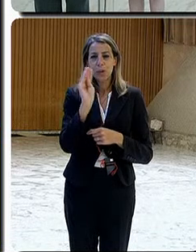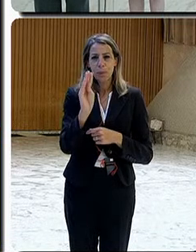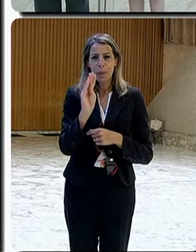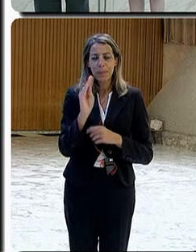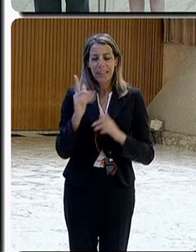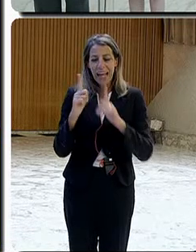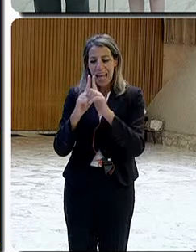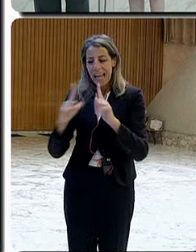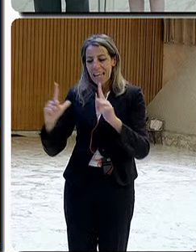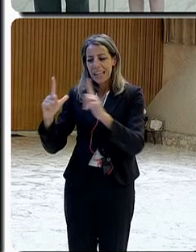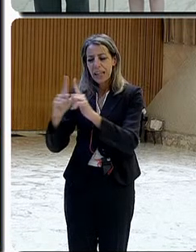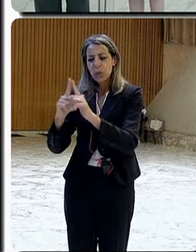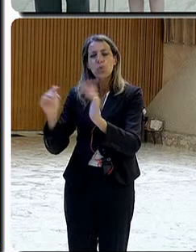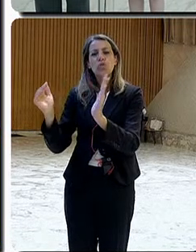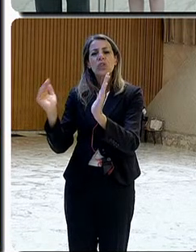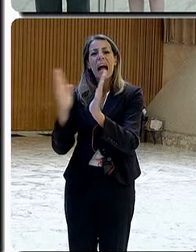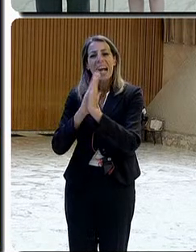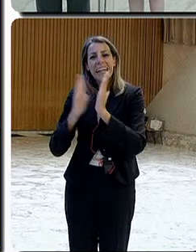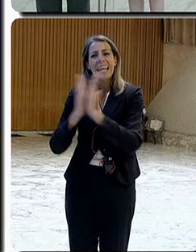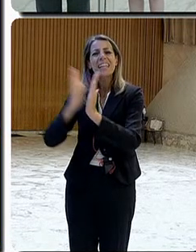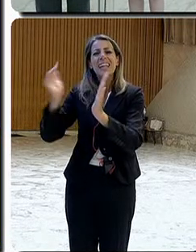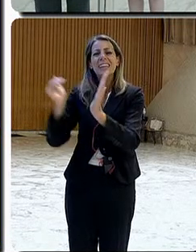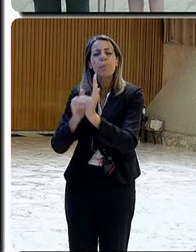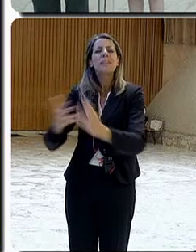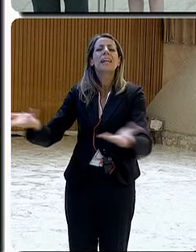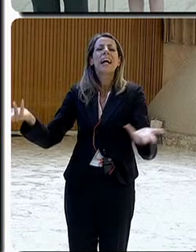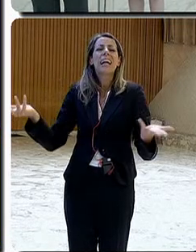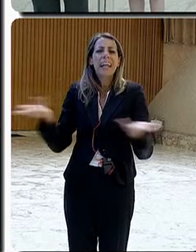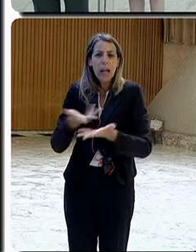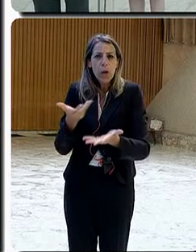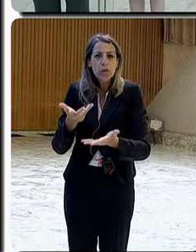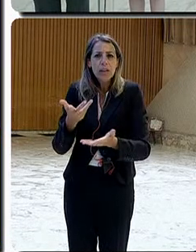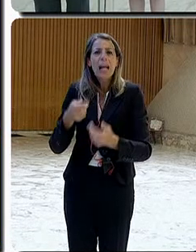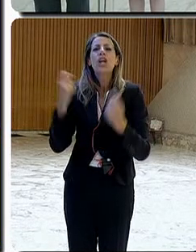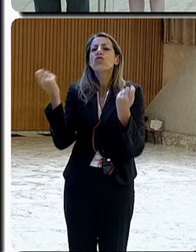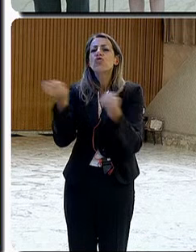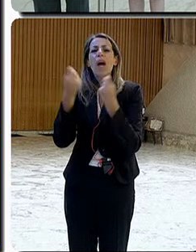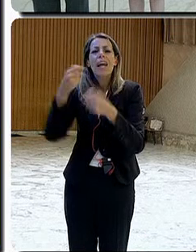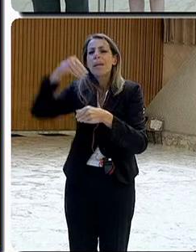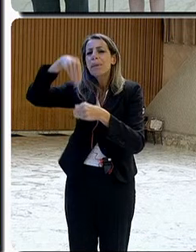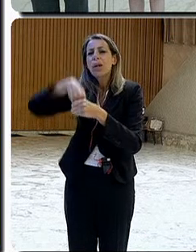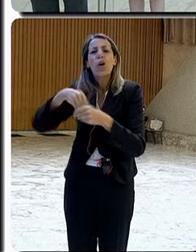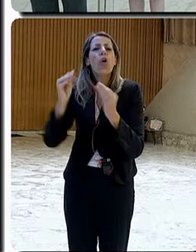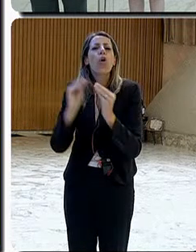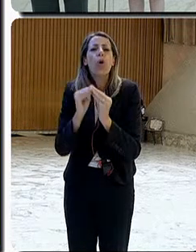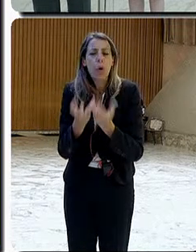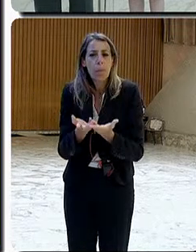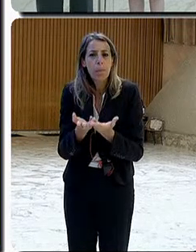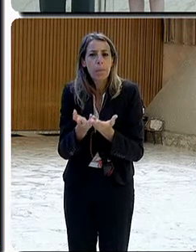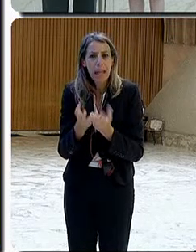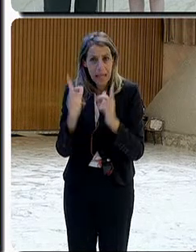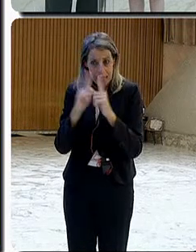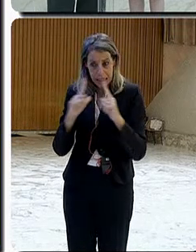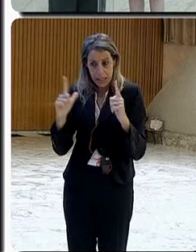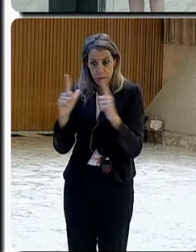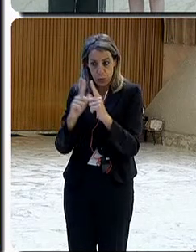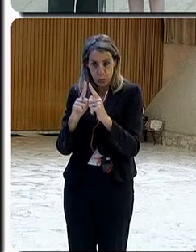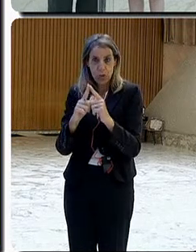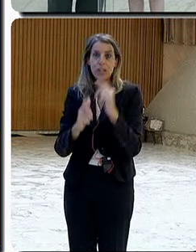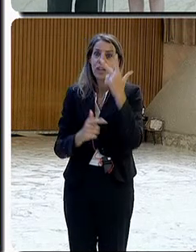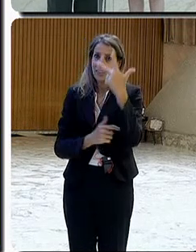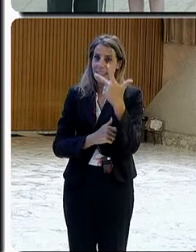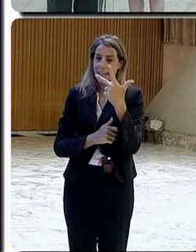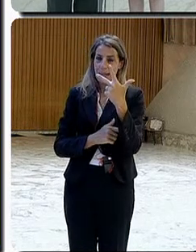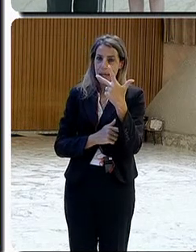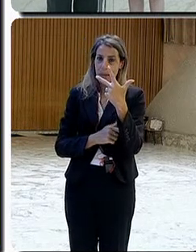church life, and how is it celebrated? The liturgy of domestic church life is composed of three rites: the rite